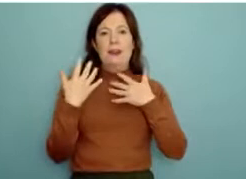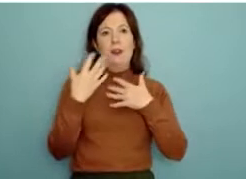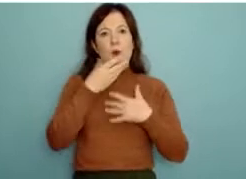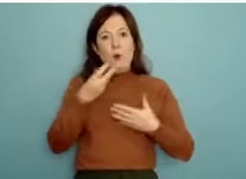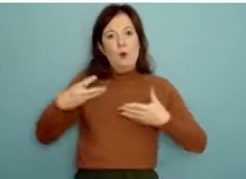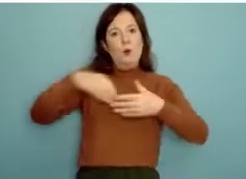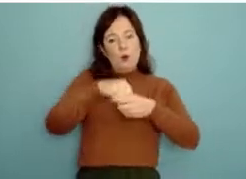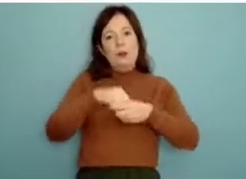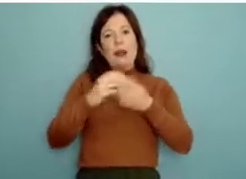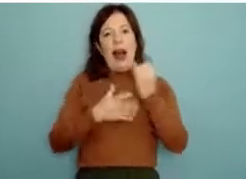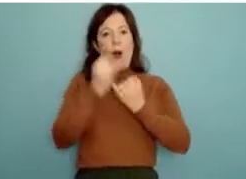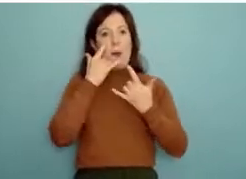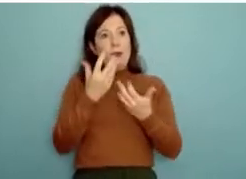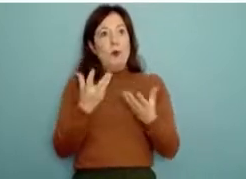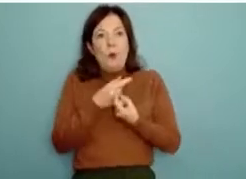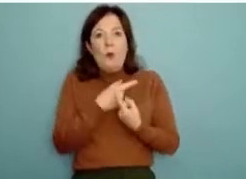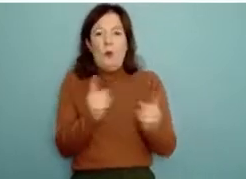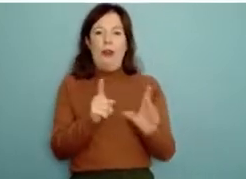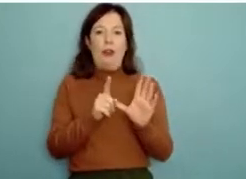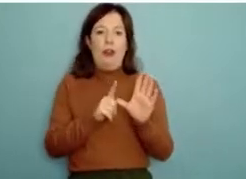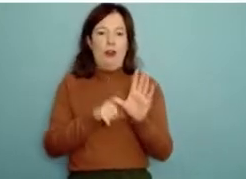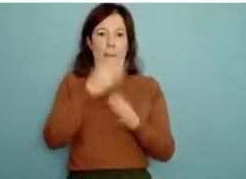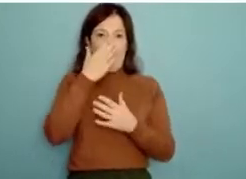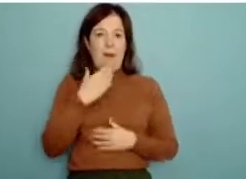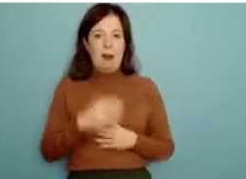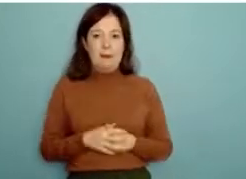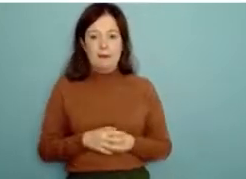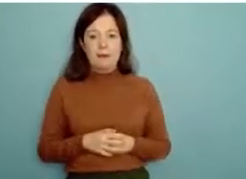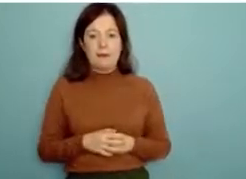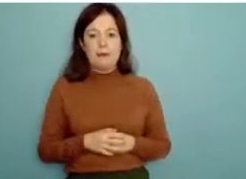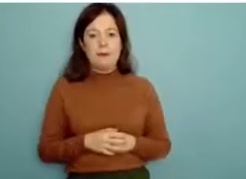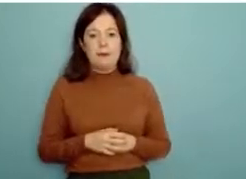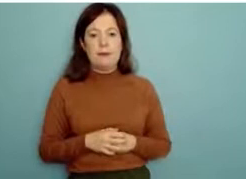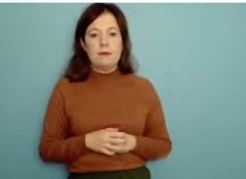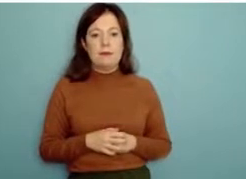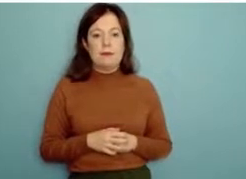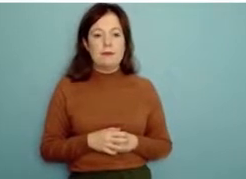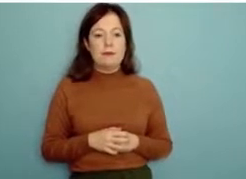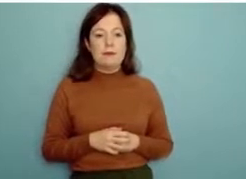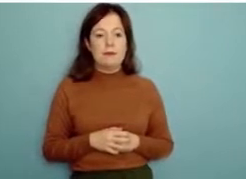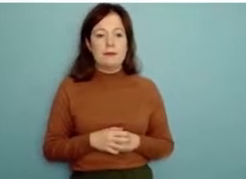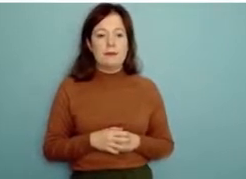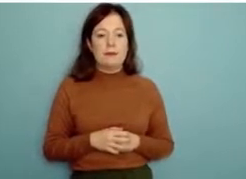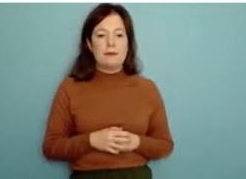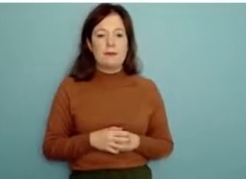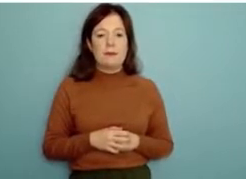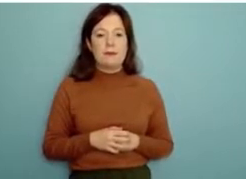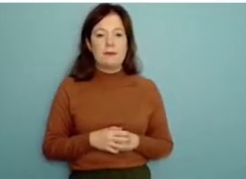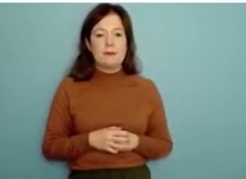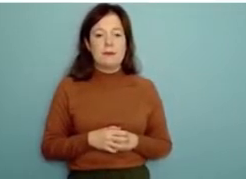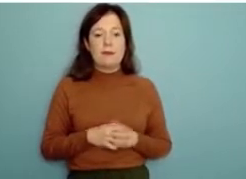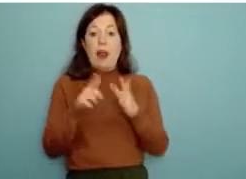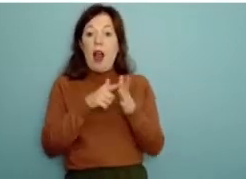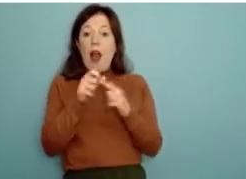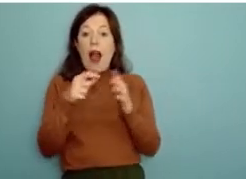people's mental health settings. It's now really important that we learn also from what's been happening regionally in IAPT services